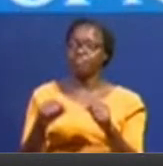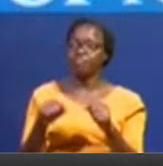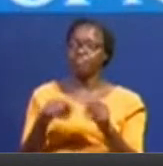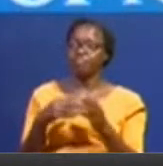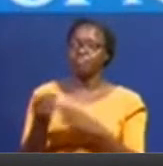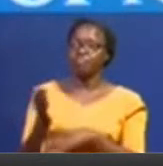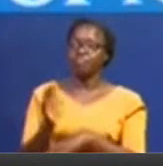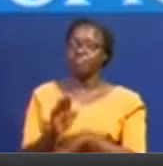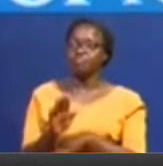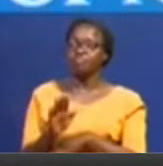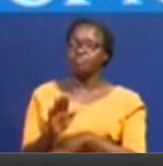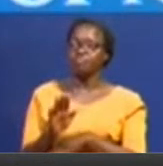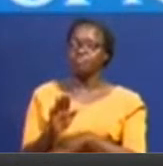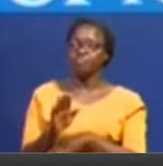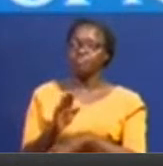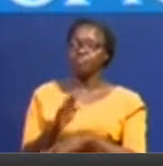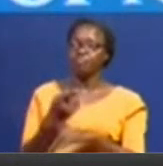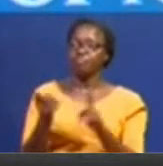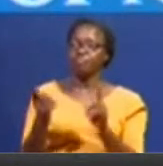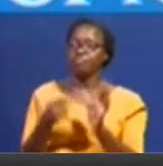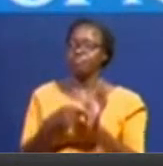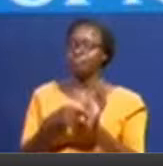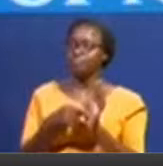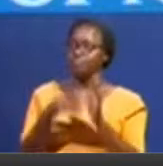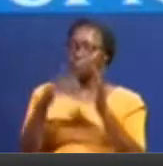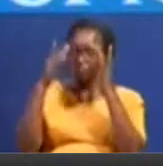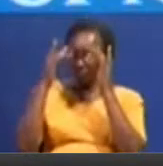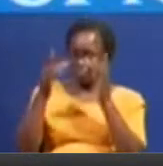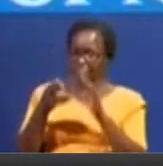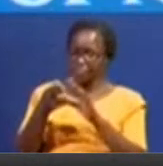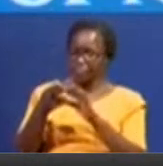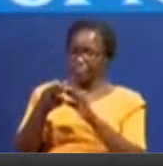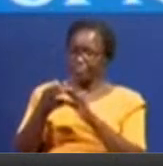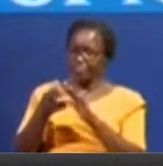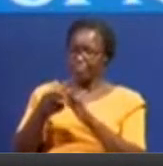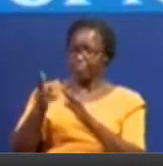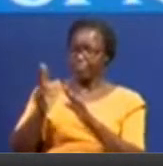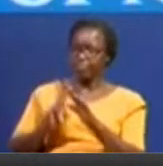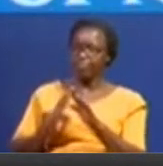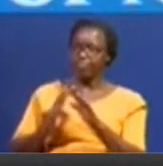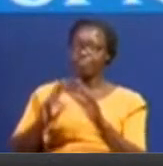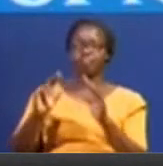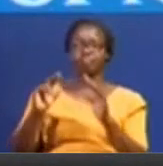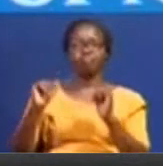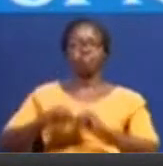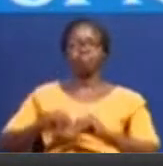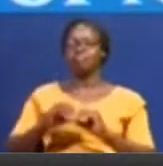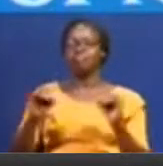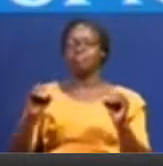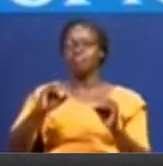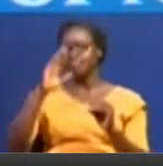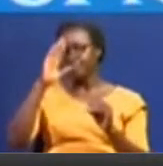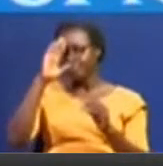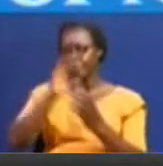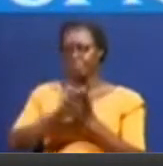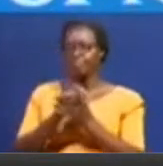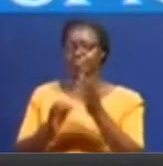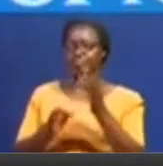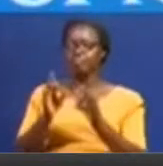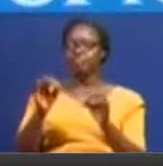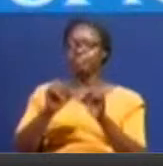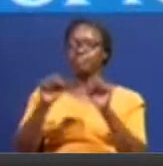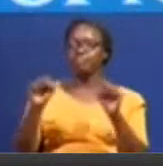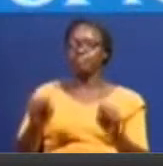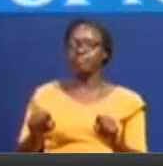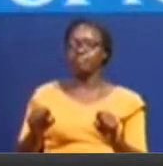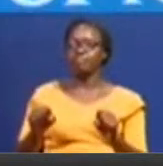money back. But at the point where now the person decides to pull out and we did not agree, then I believe in the justice system, so